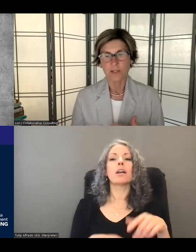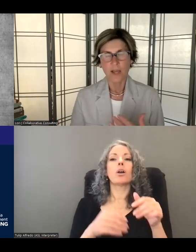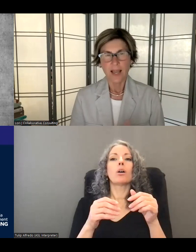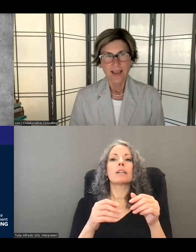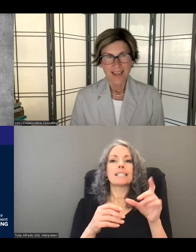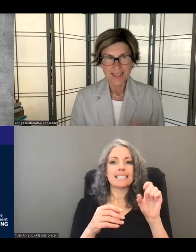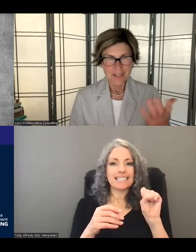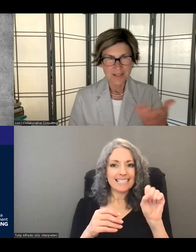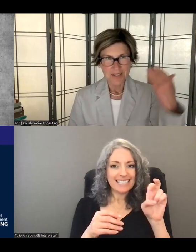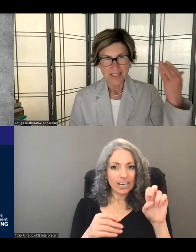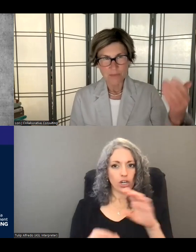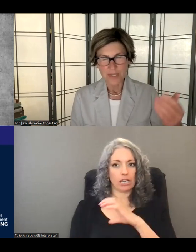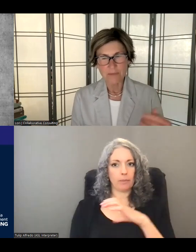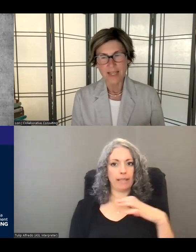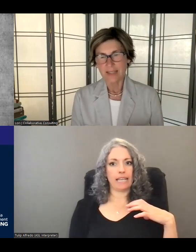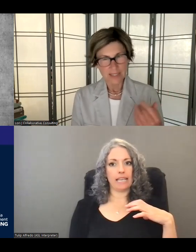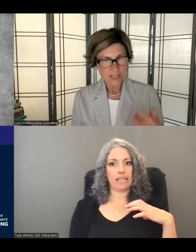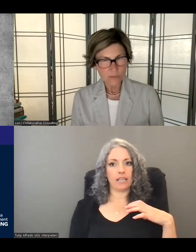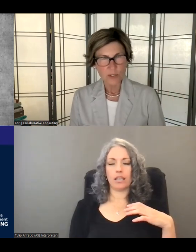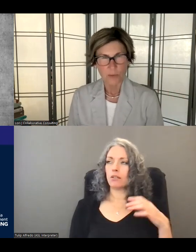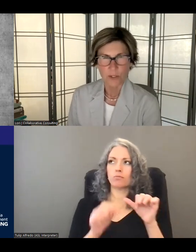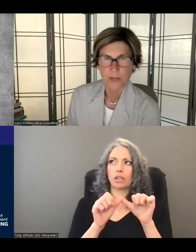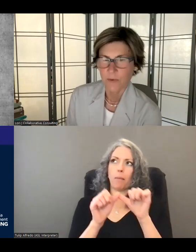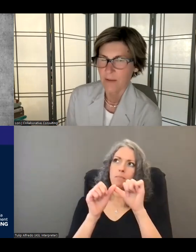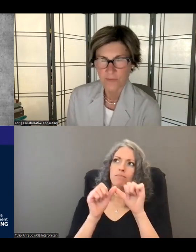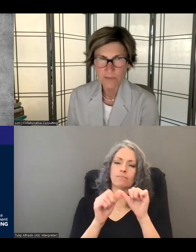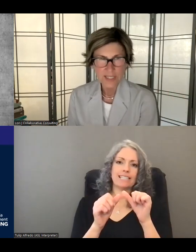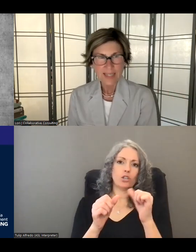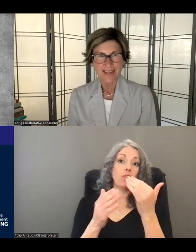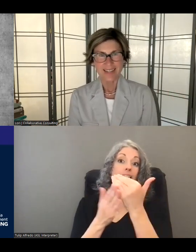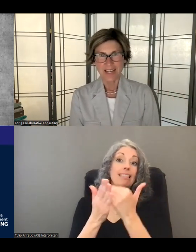and mapping. So, and we kept that list was supposed to be